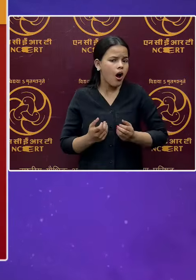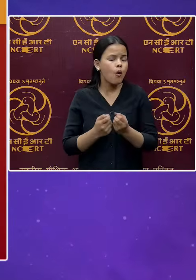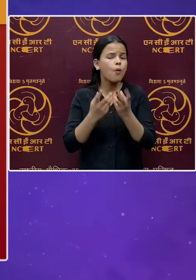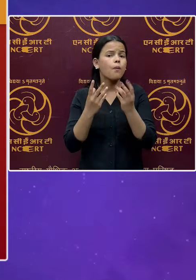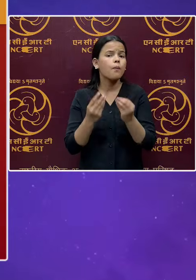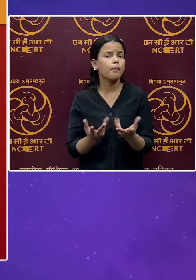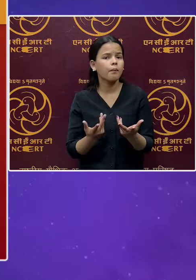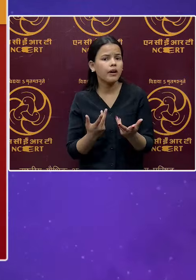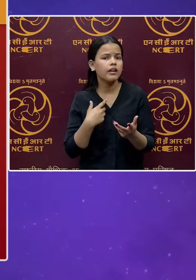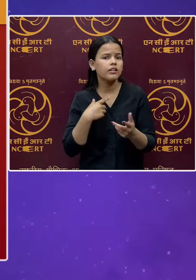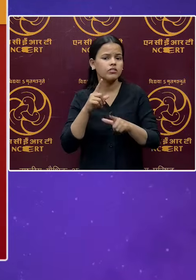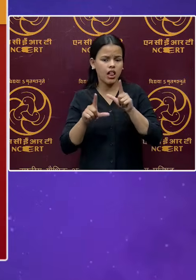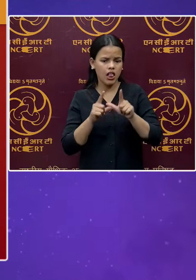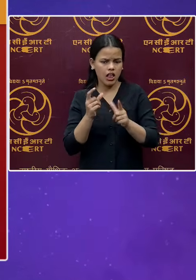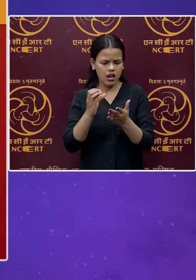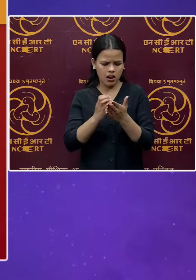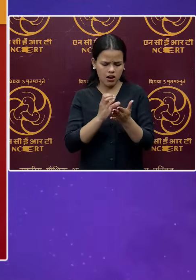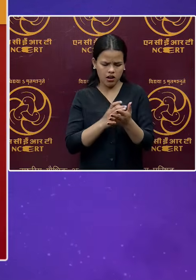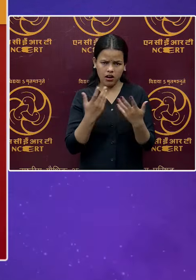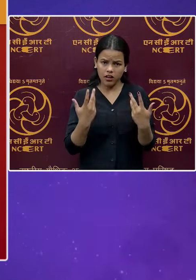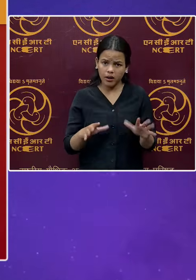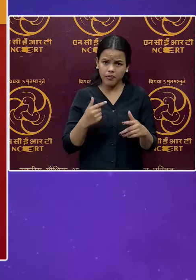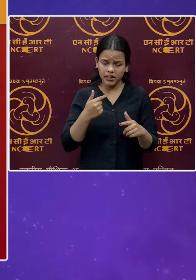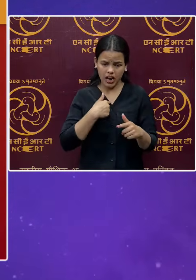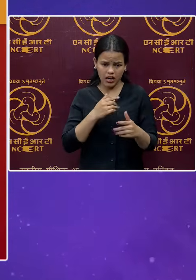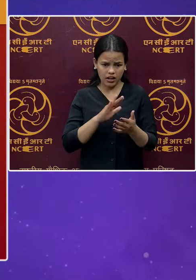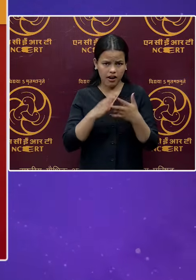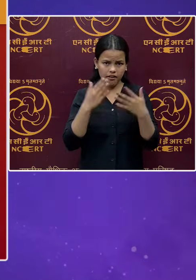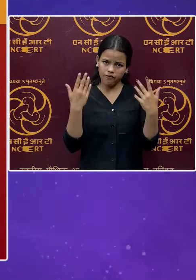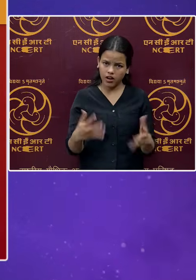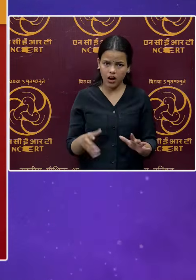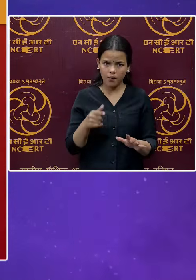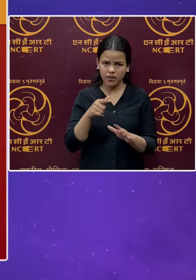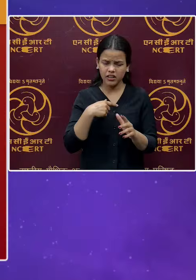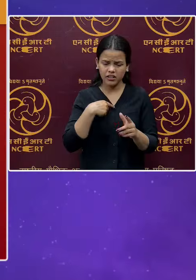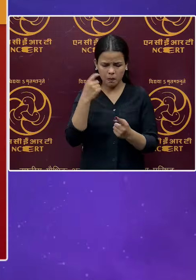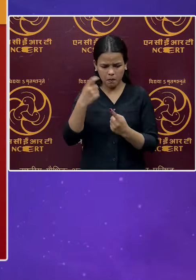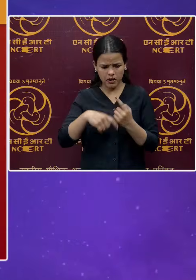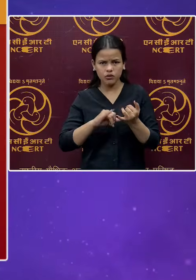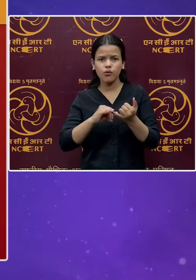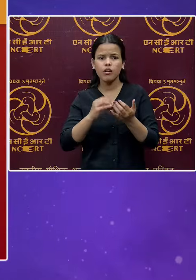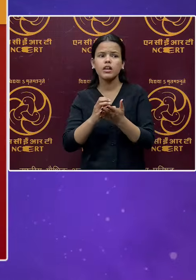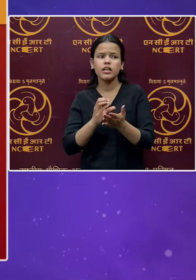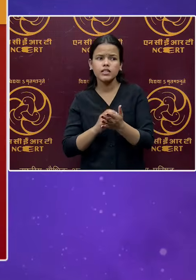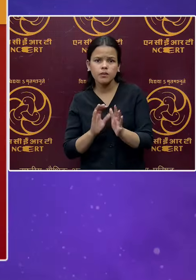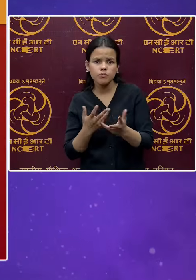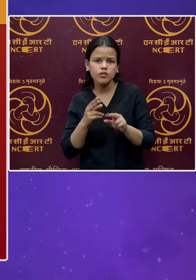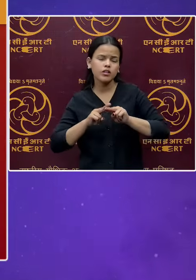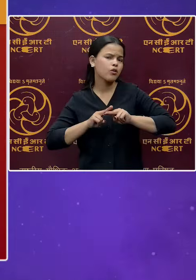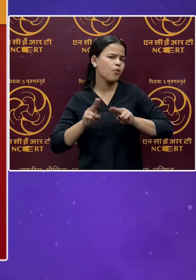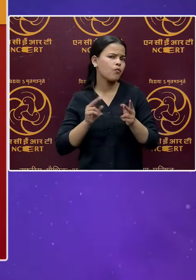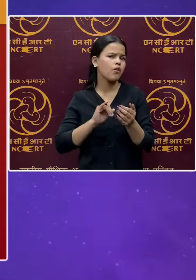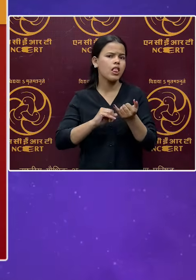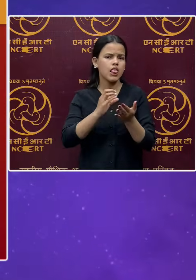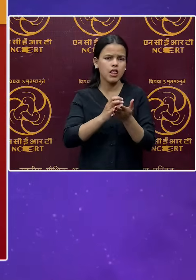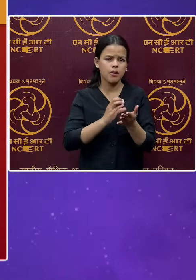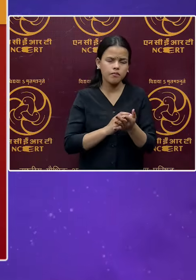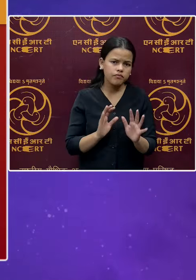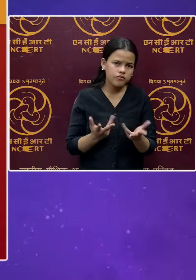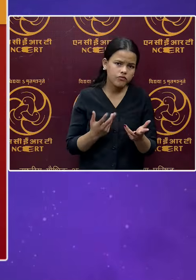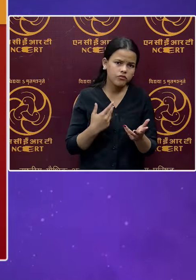length of course I have completed? What is my score in particular subject or in all the subject? What are